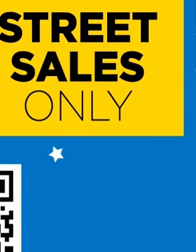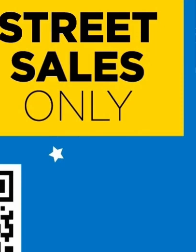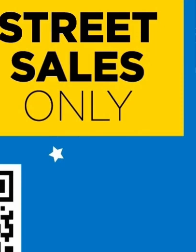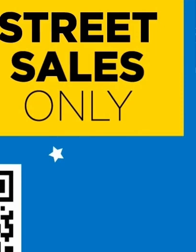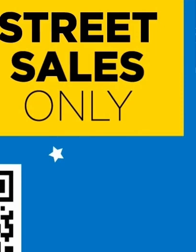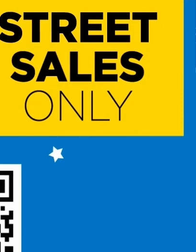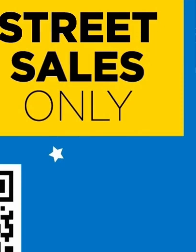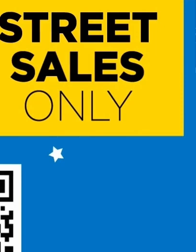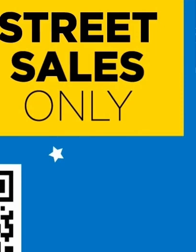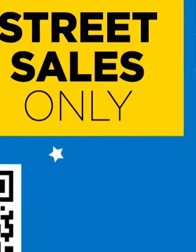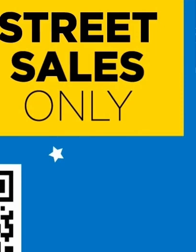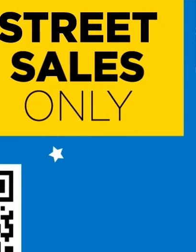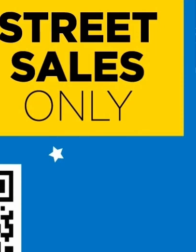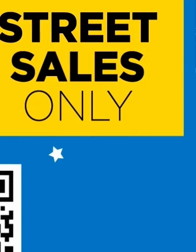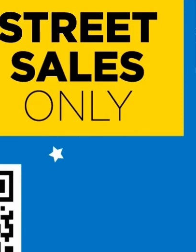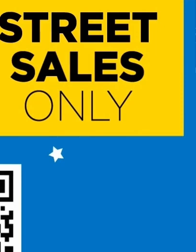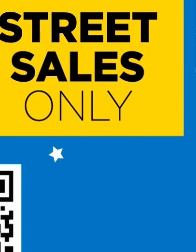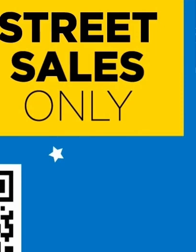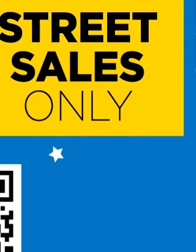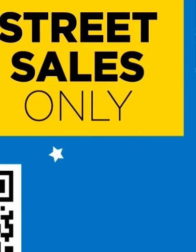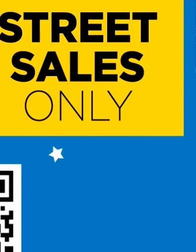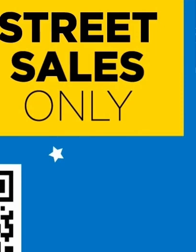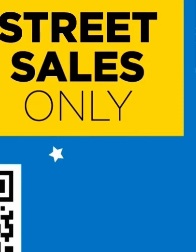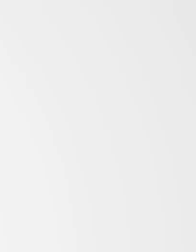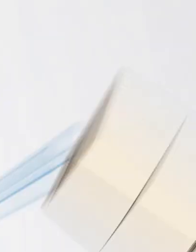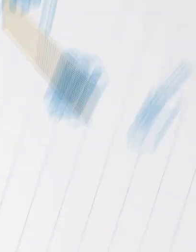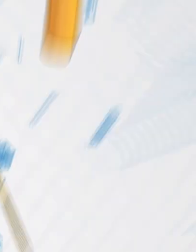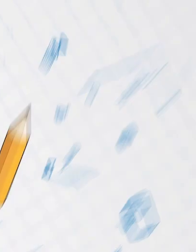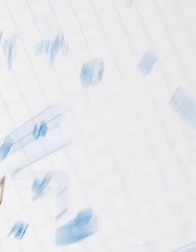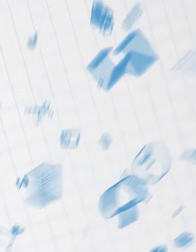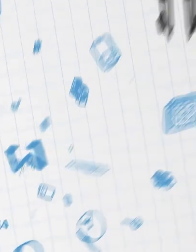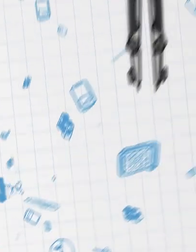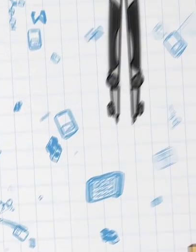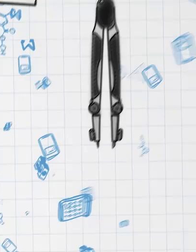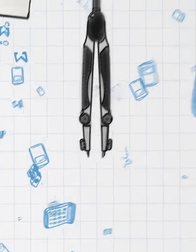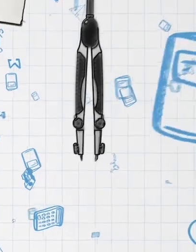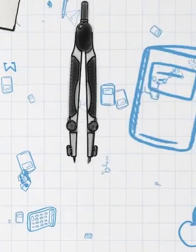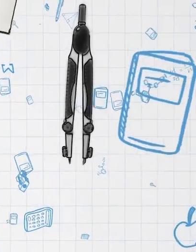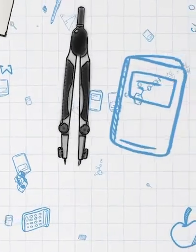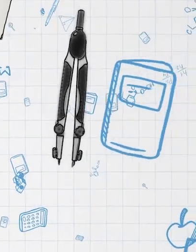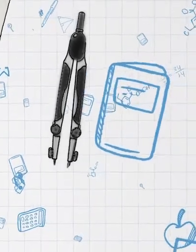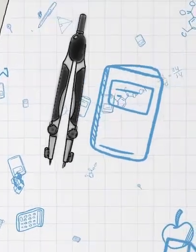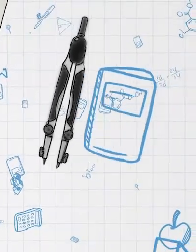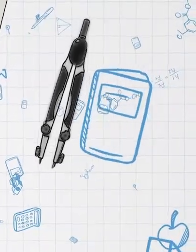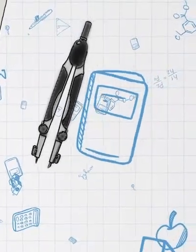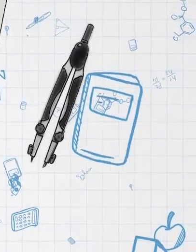lesson and other fun activities with Zoe and Zoshi.